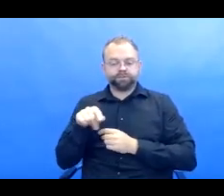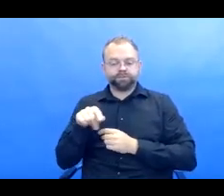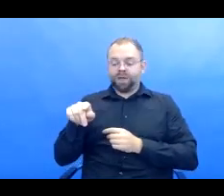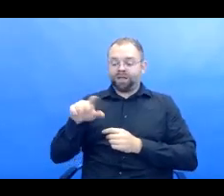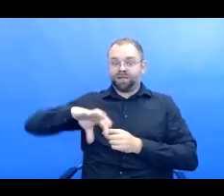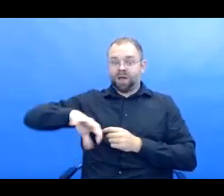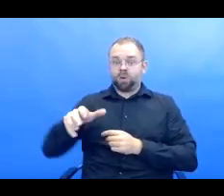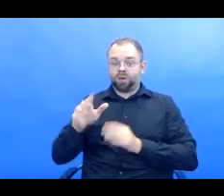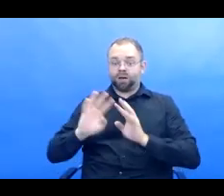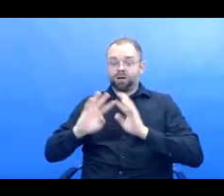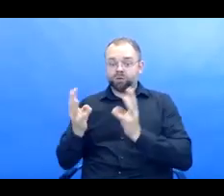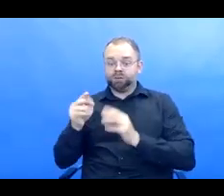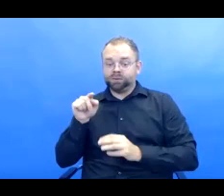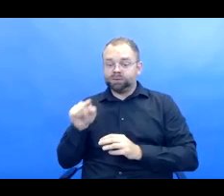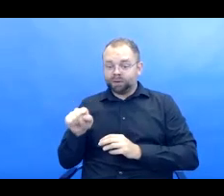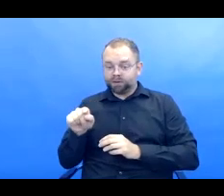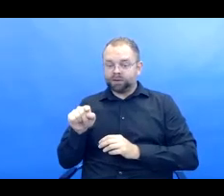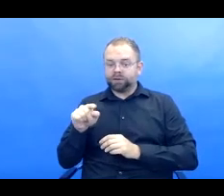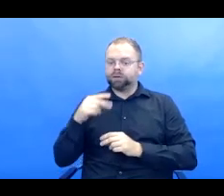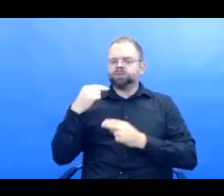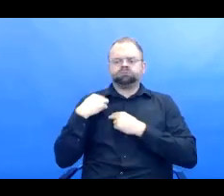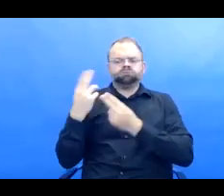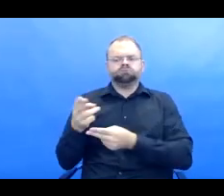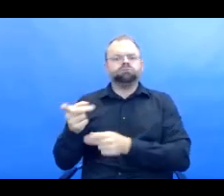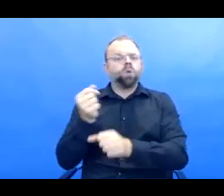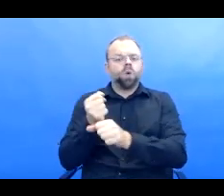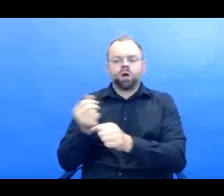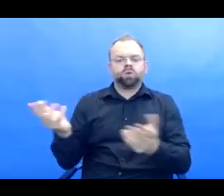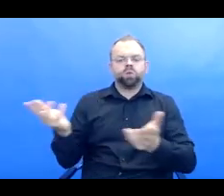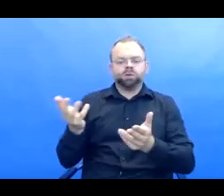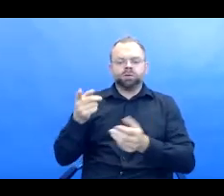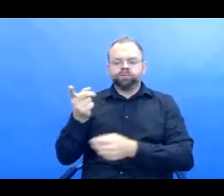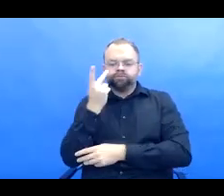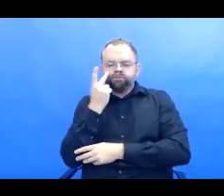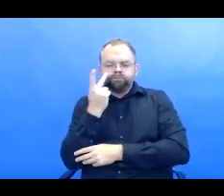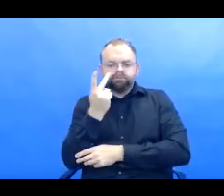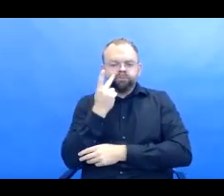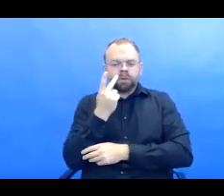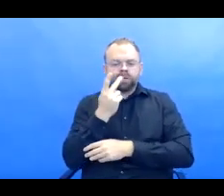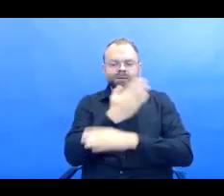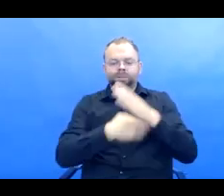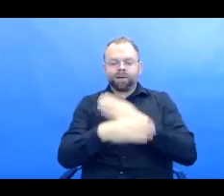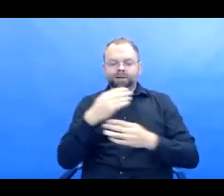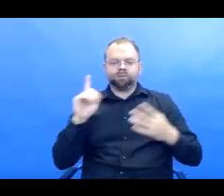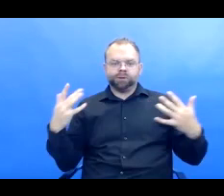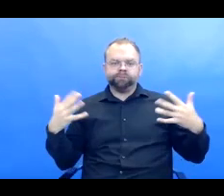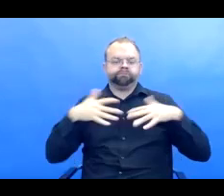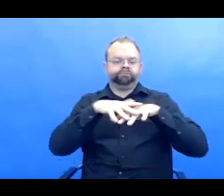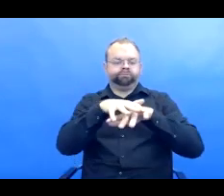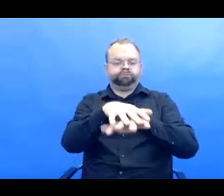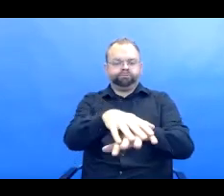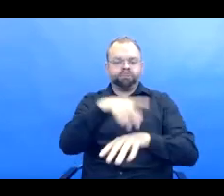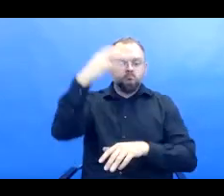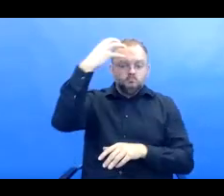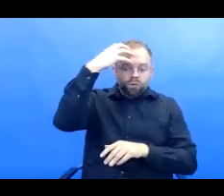minutes. We have a vibrant disability movement, and this is under the leadership of the umbrella organization, United Disabled